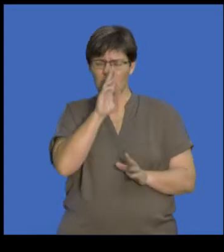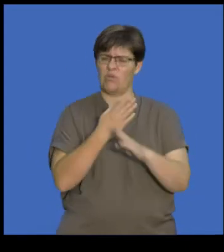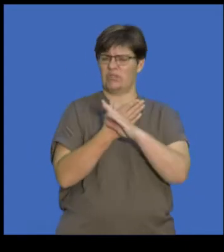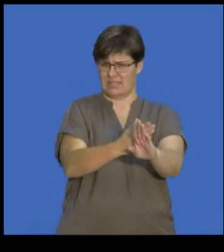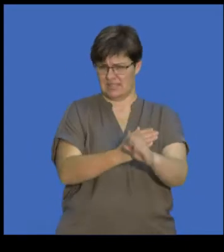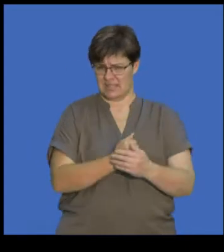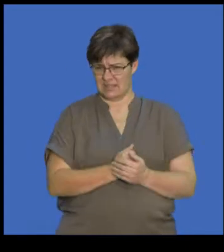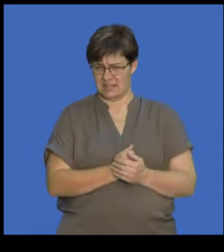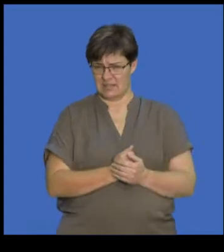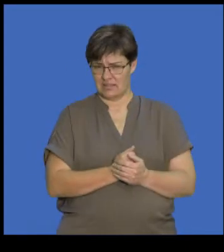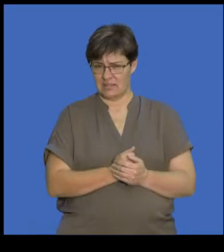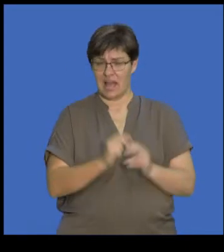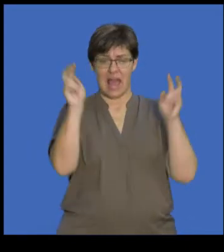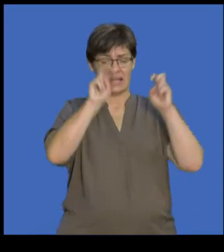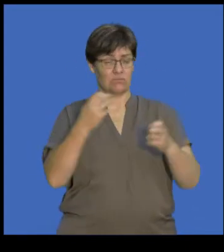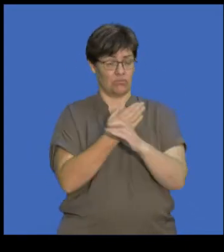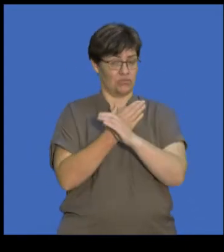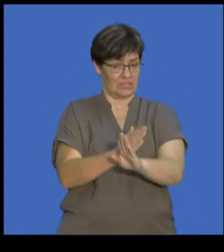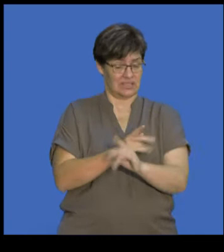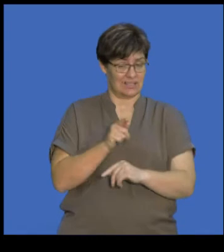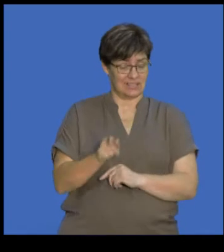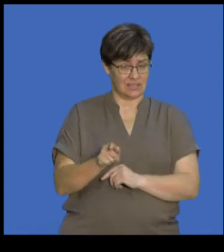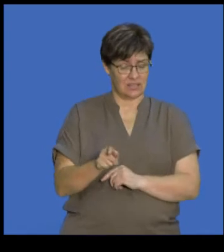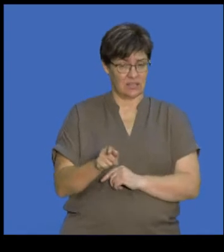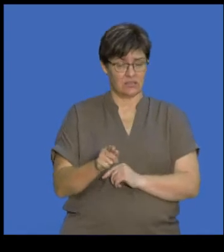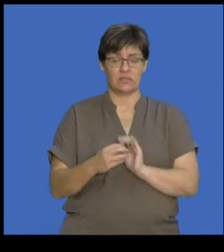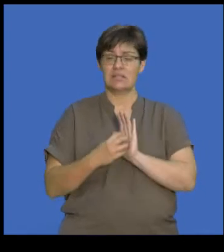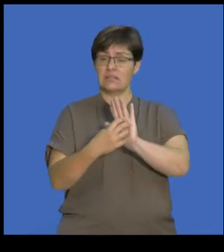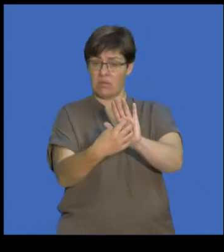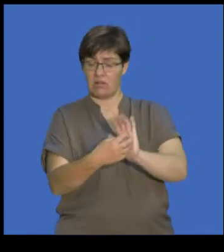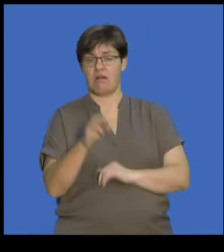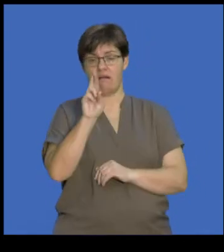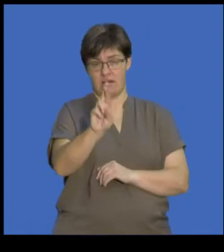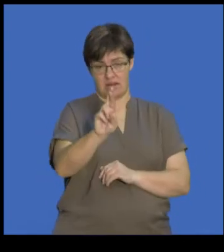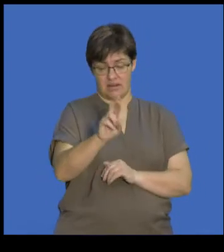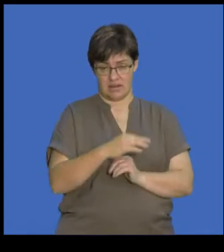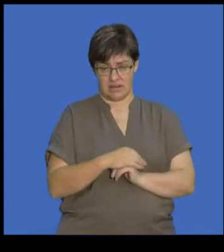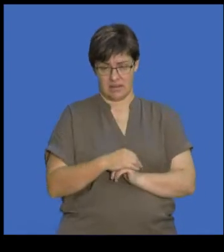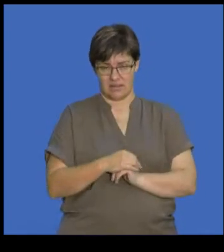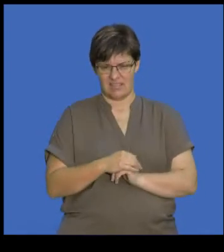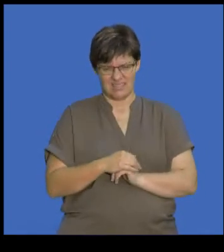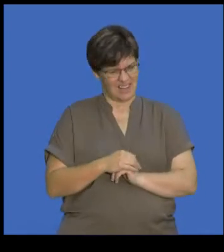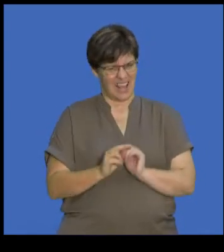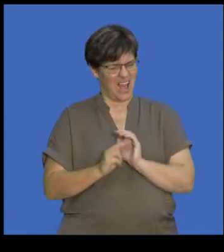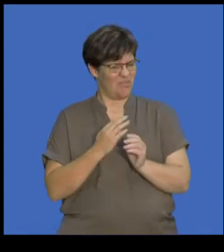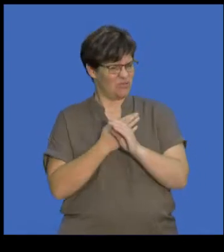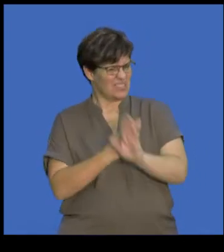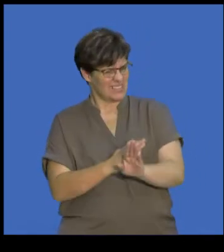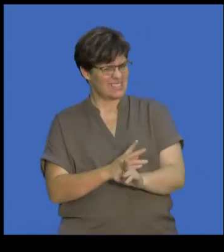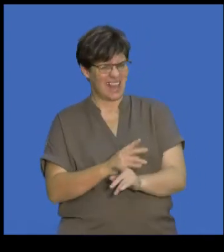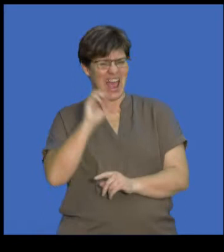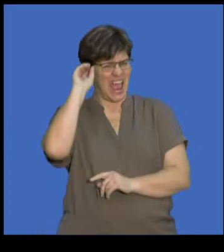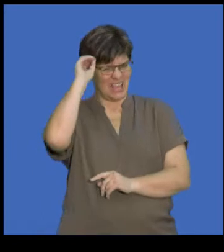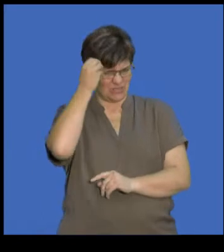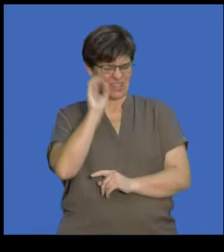resistance, okay? Electrical resistance, the symbol is R, okay? There's something interesting about resistance that